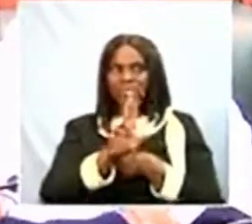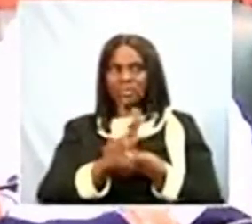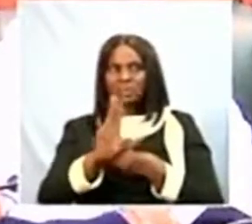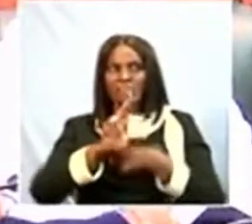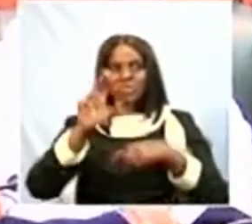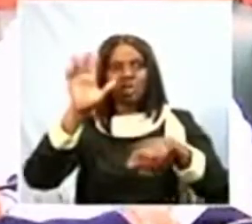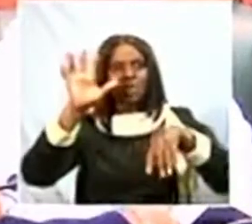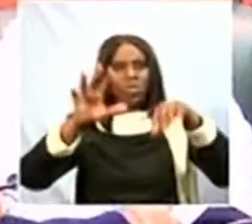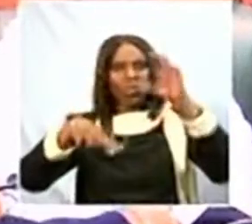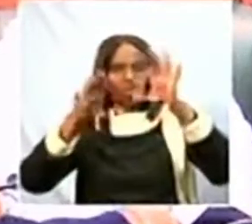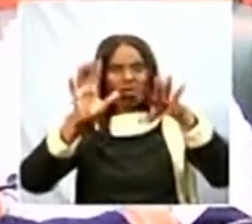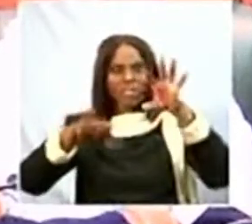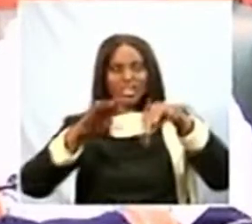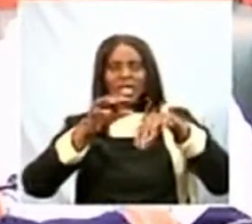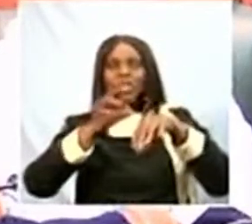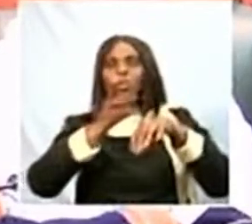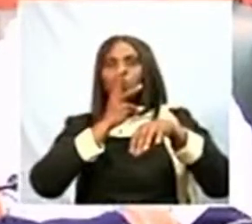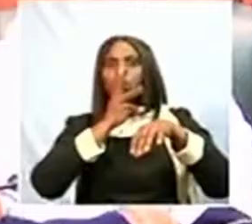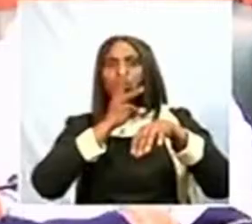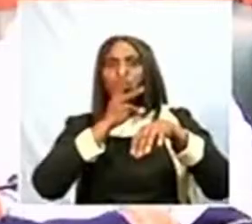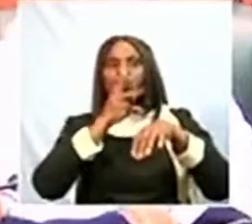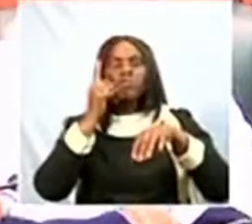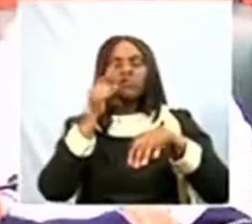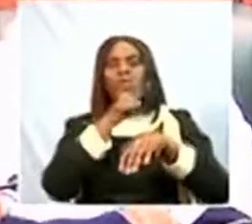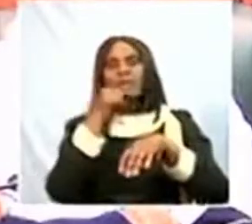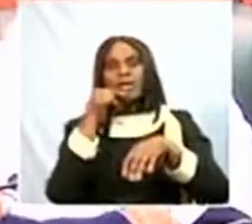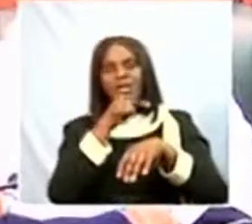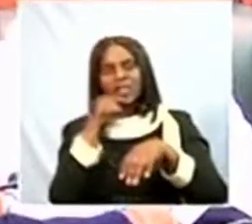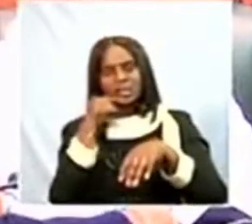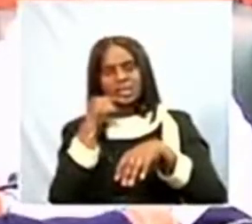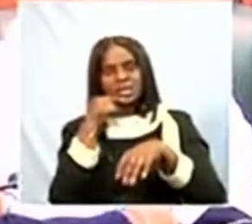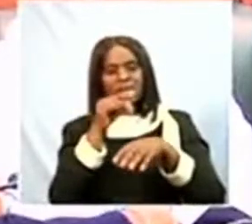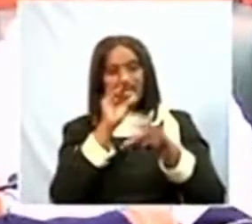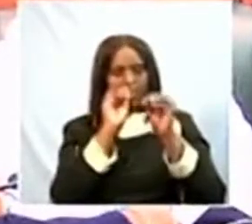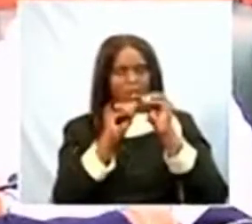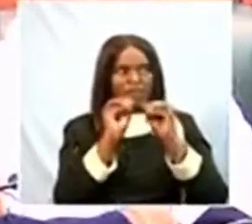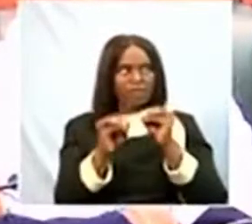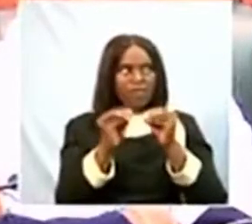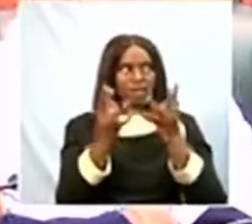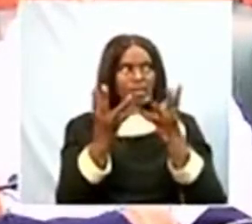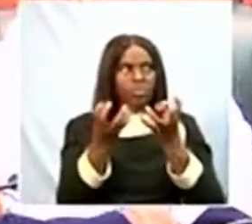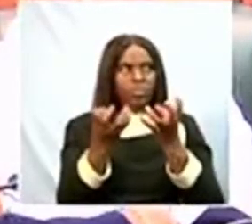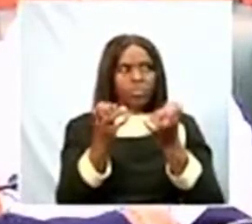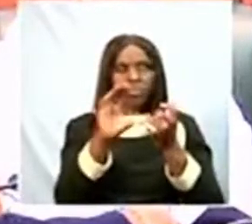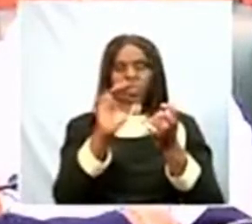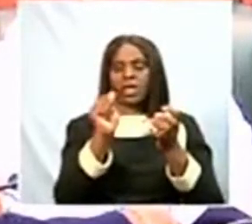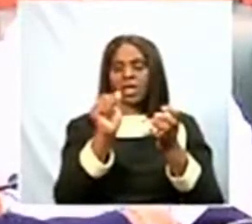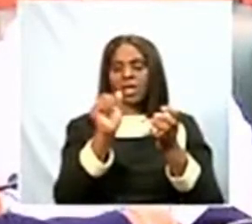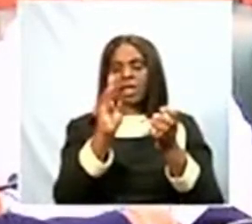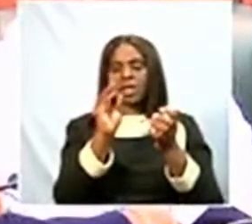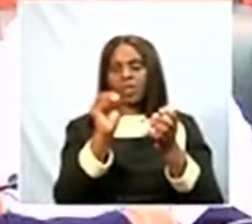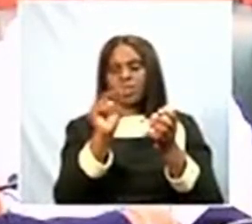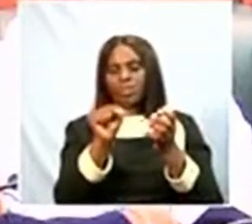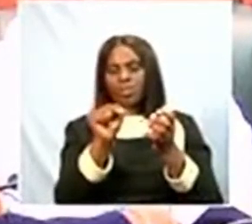for gardening. Plant trees and go green. Plants absorb carbon dioxide and